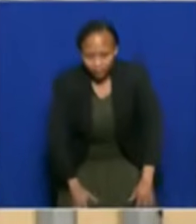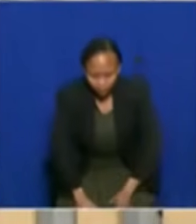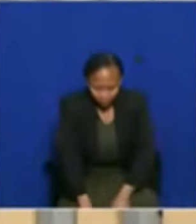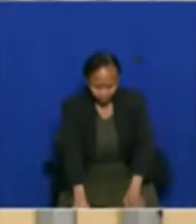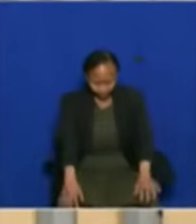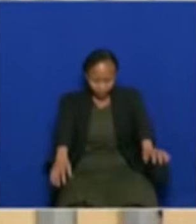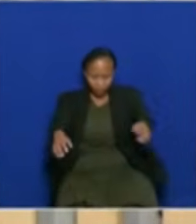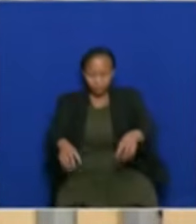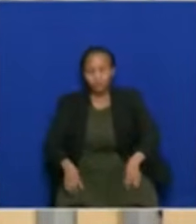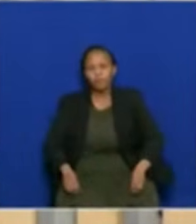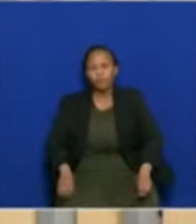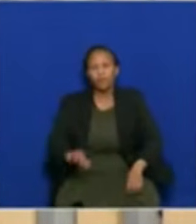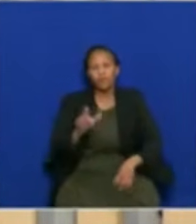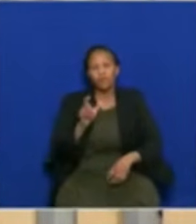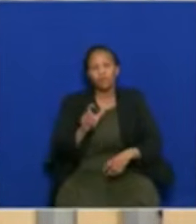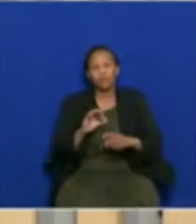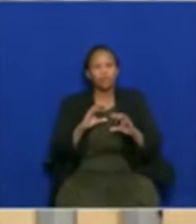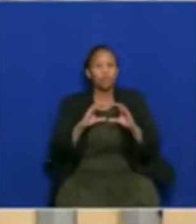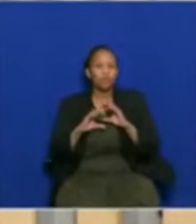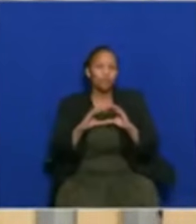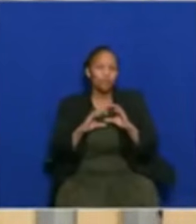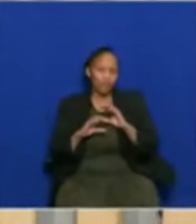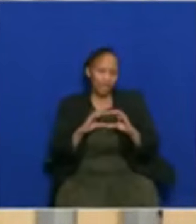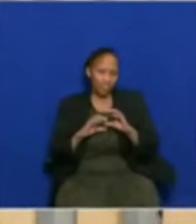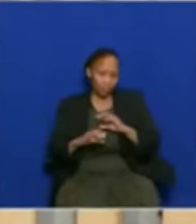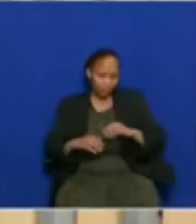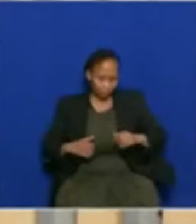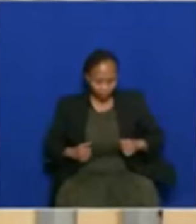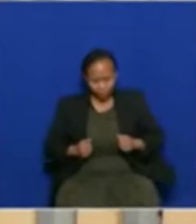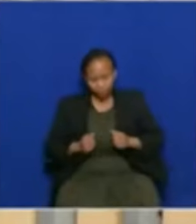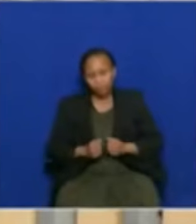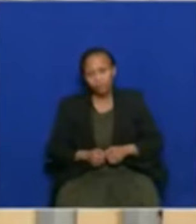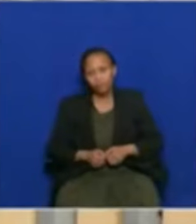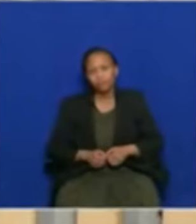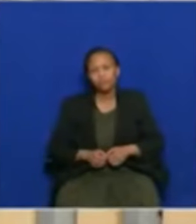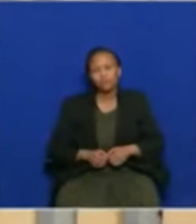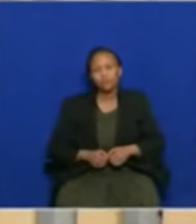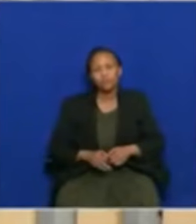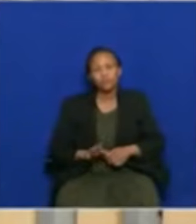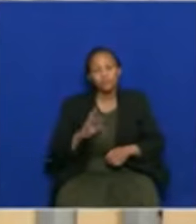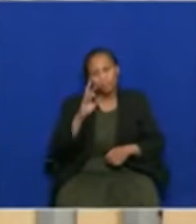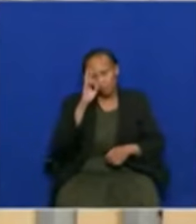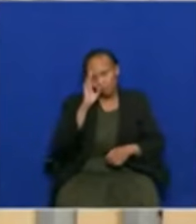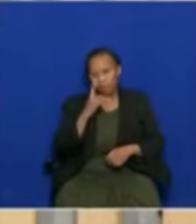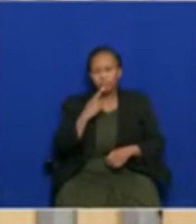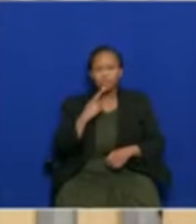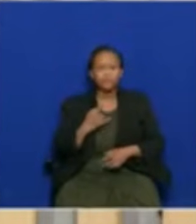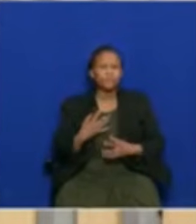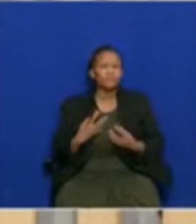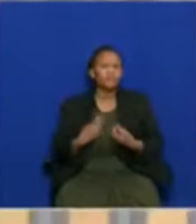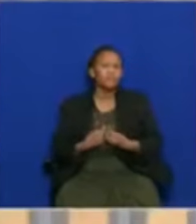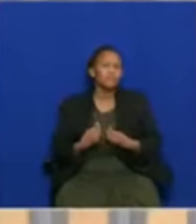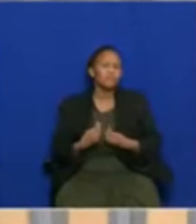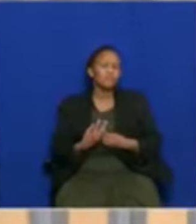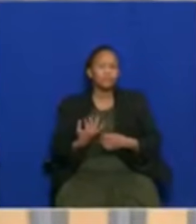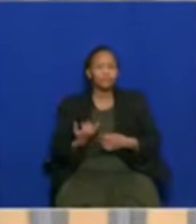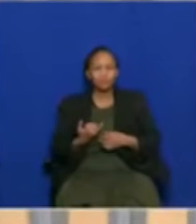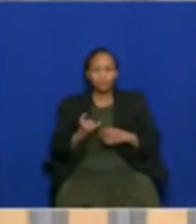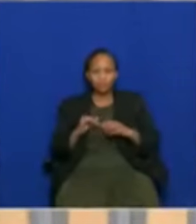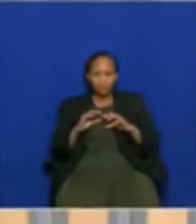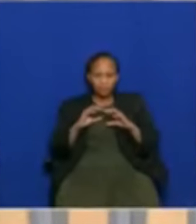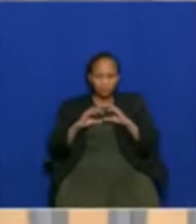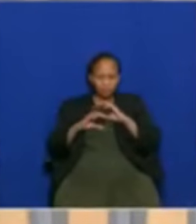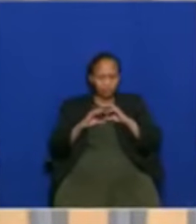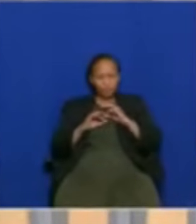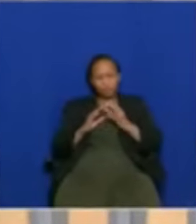word communication. Do you remember saying something like, but that was a communication between,